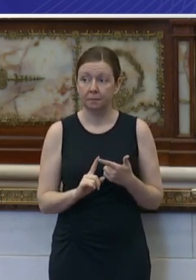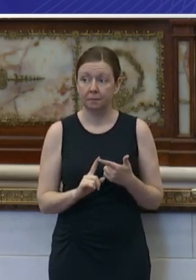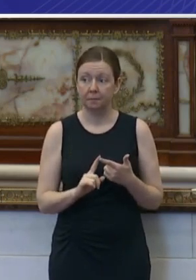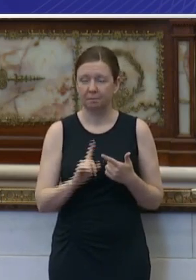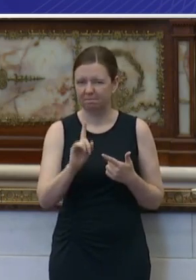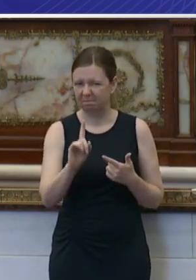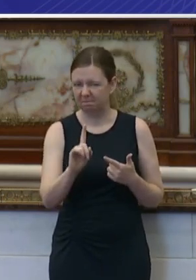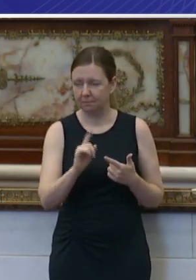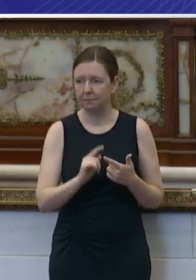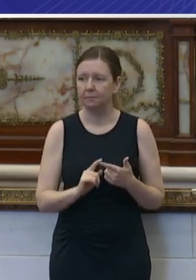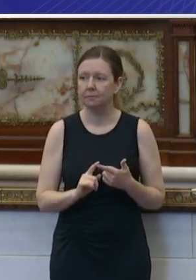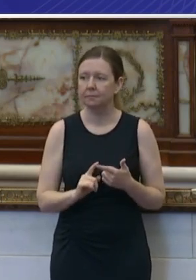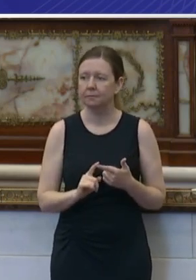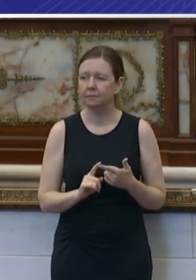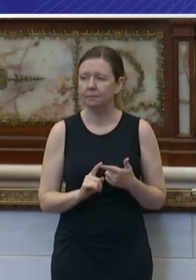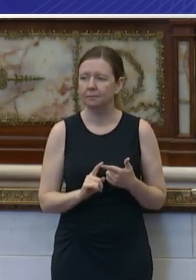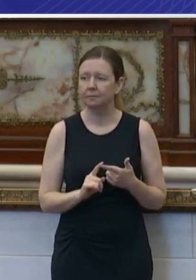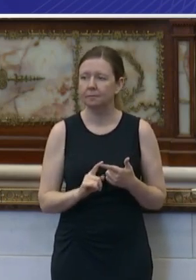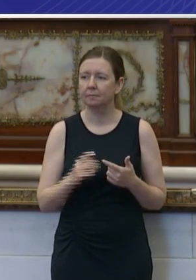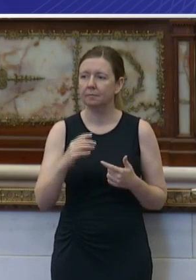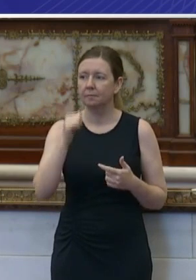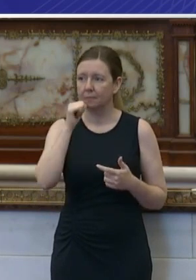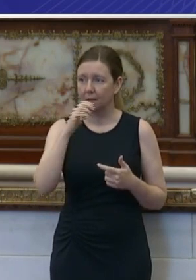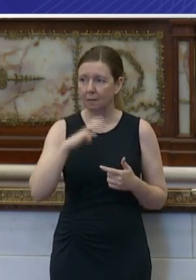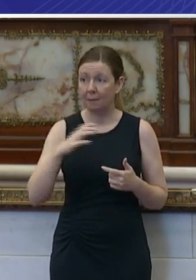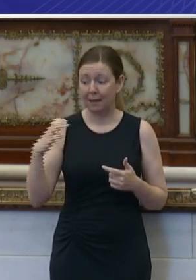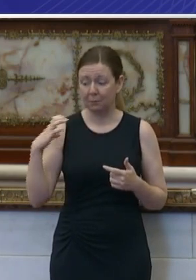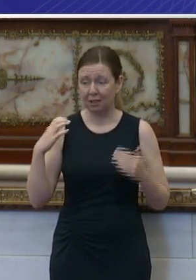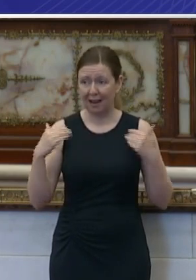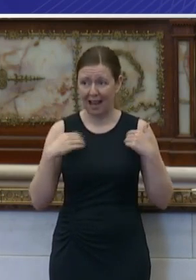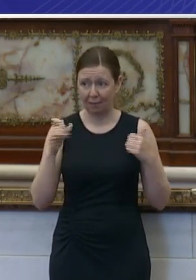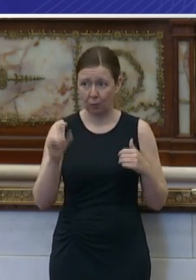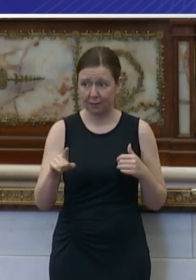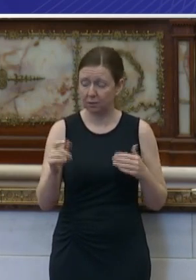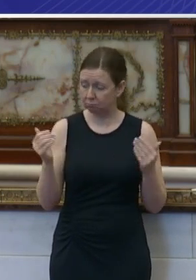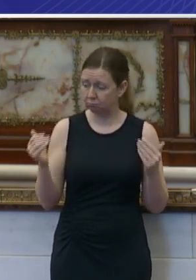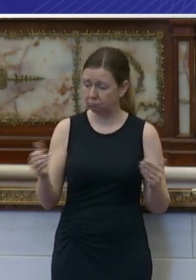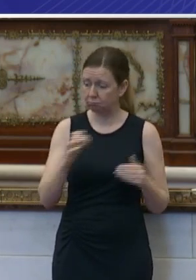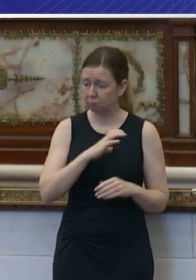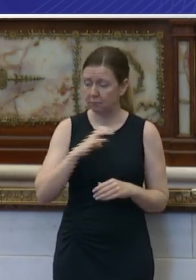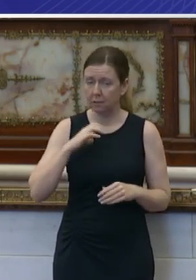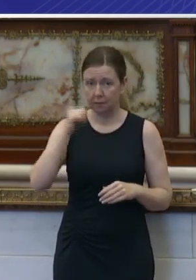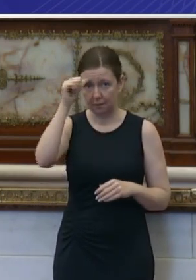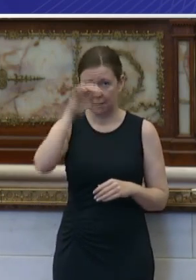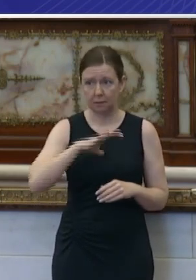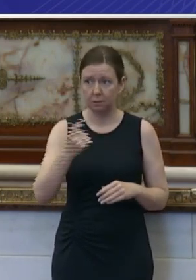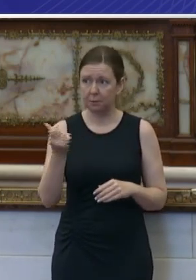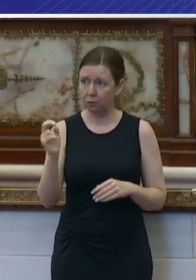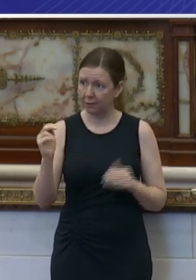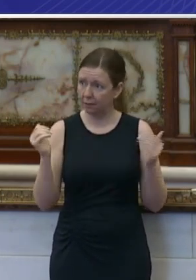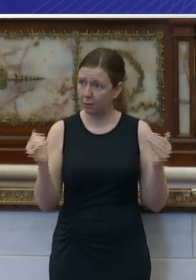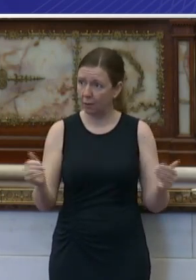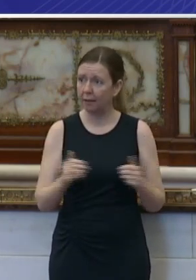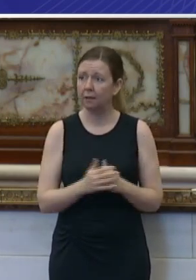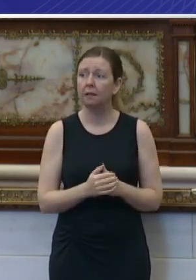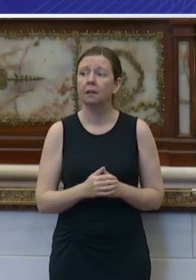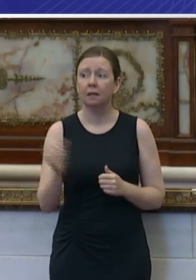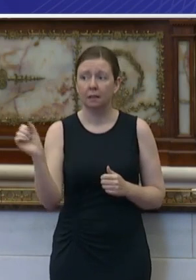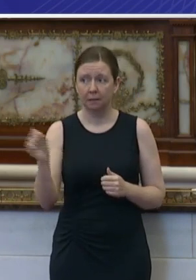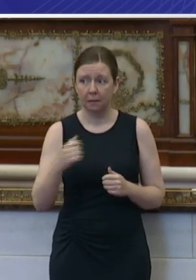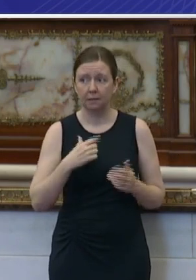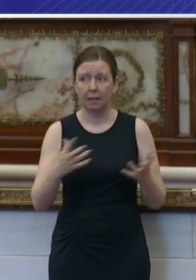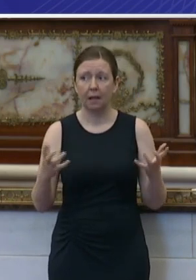Hold on. Sorry. Madam Chair, I do have a question. Okay, Councilman Green, Chair Yeah, I put it in the recognizes text. Councilman Green. Yes, I want